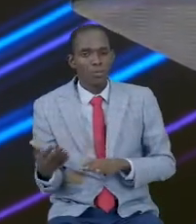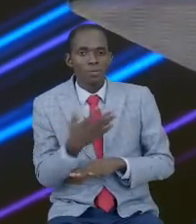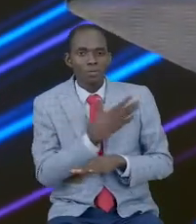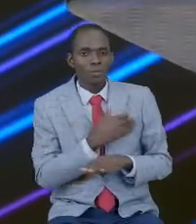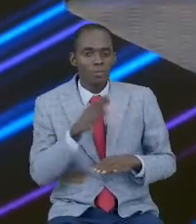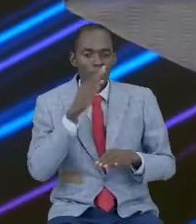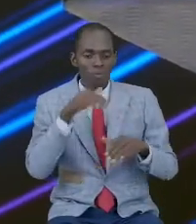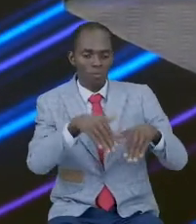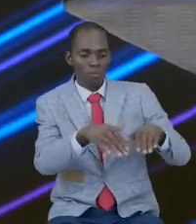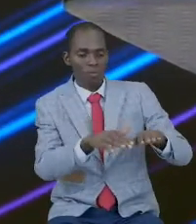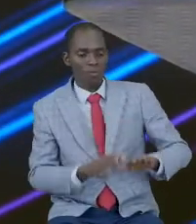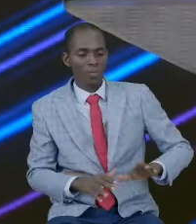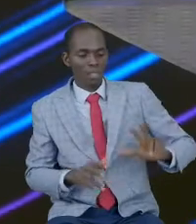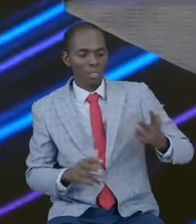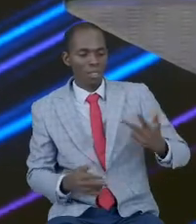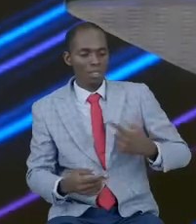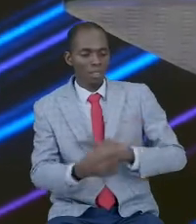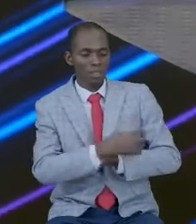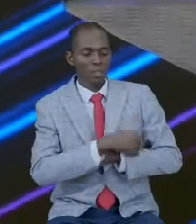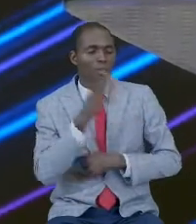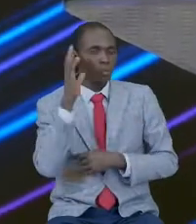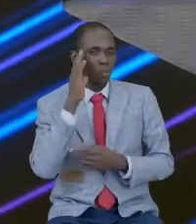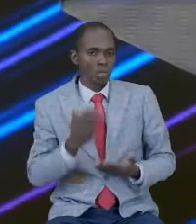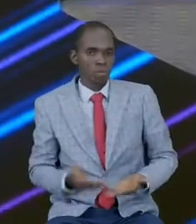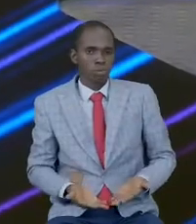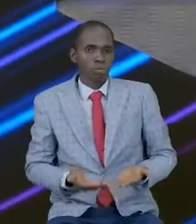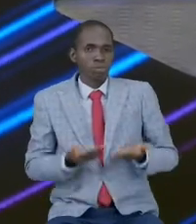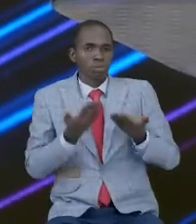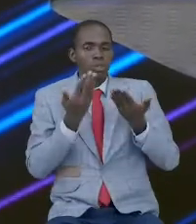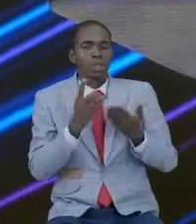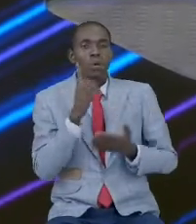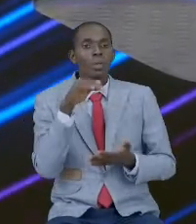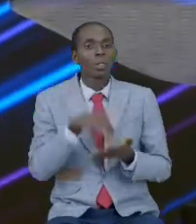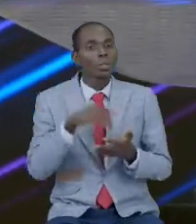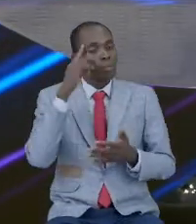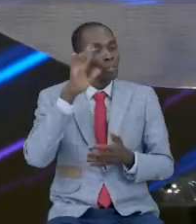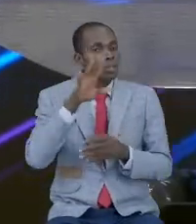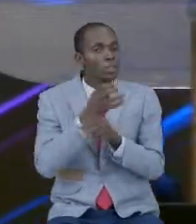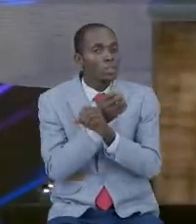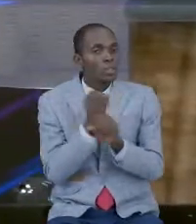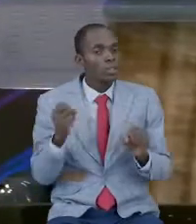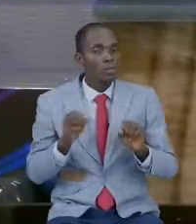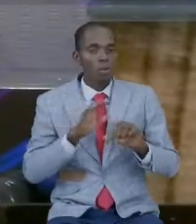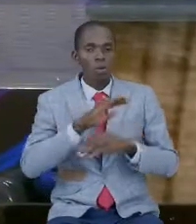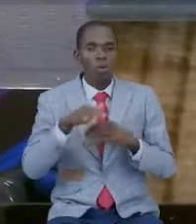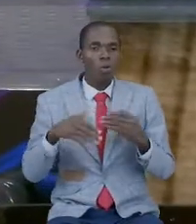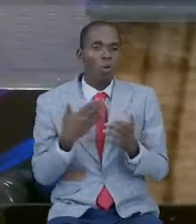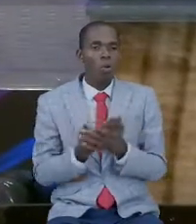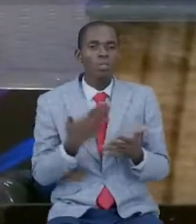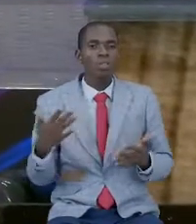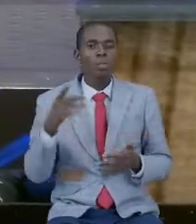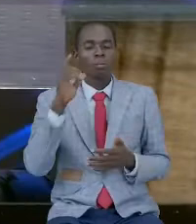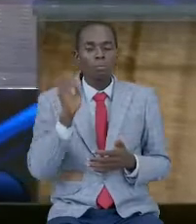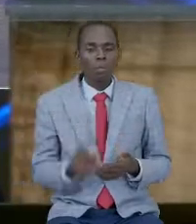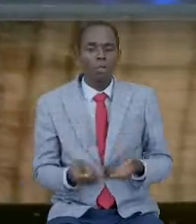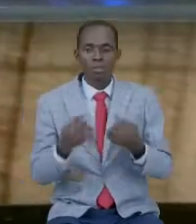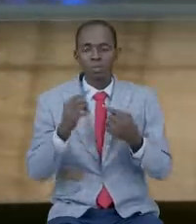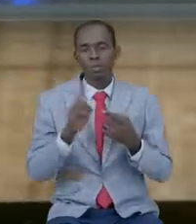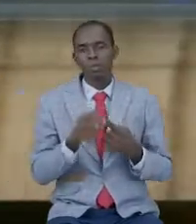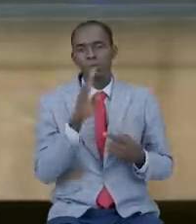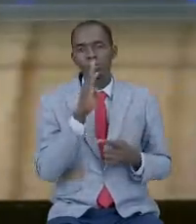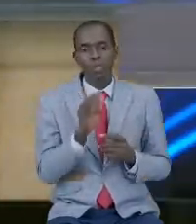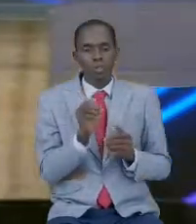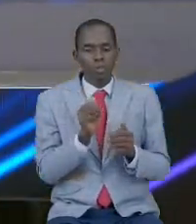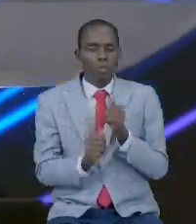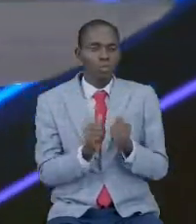and the third day he will rise again for your salvation. All things must be fulfilled which